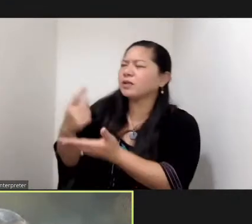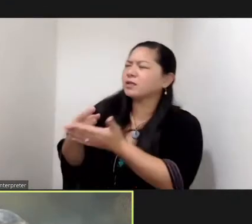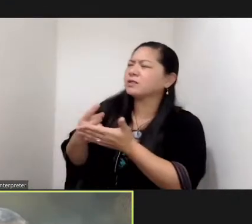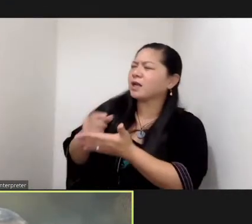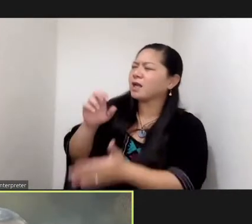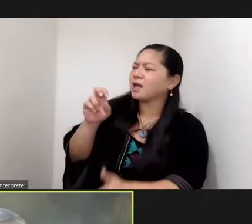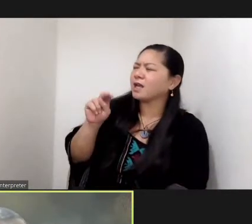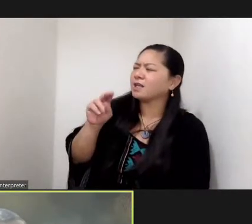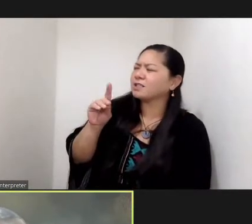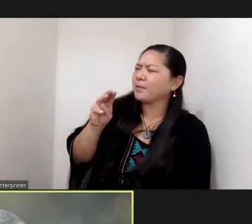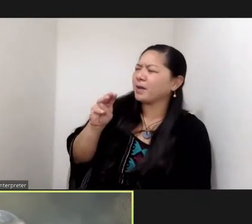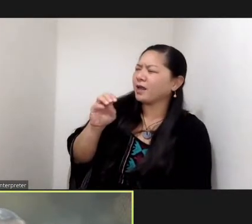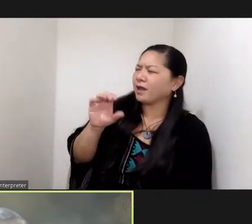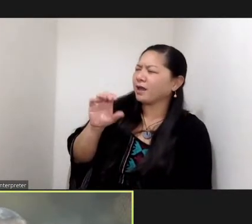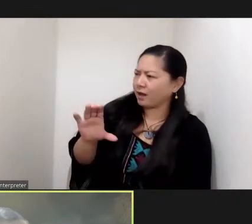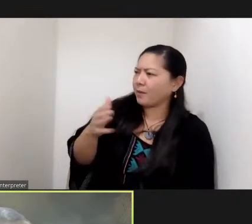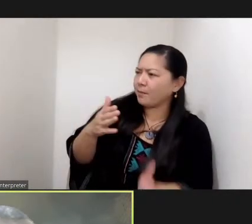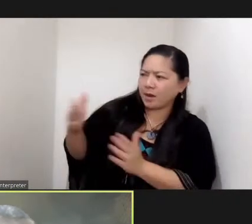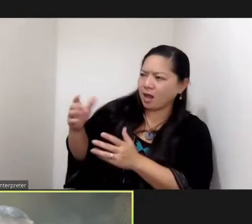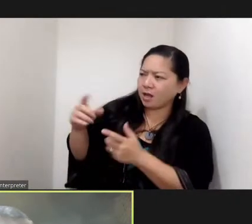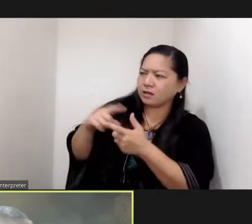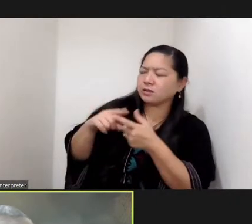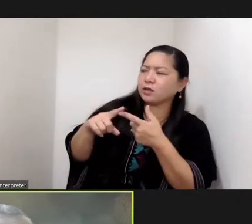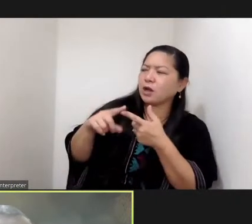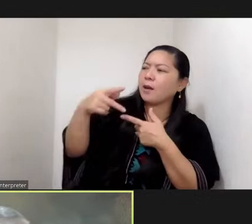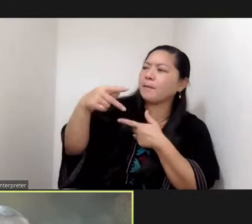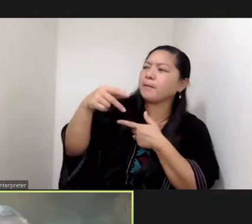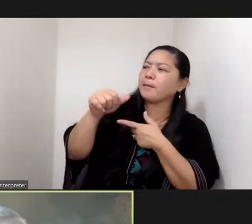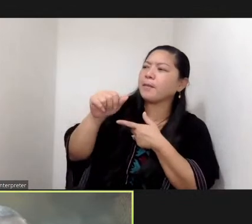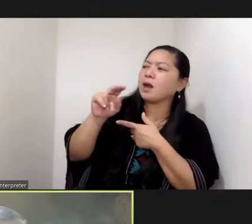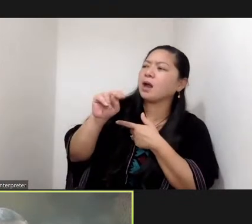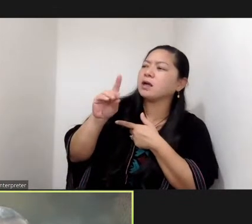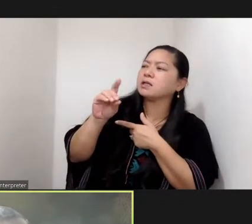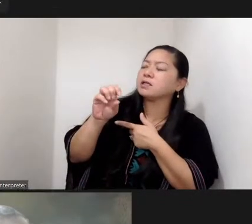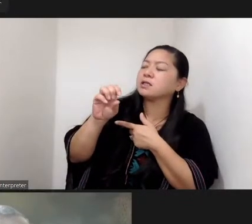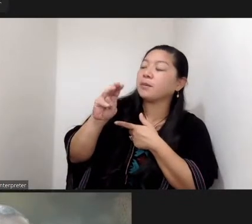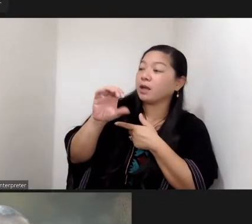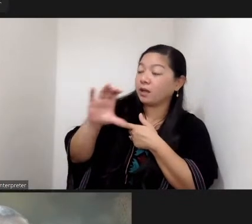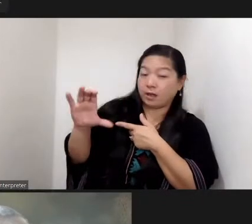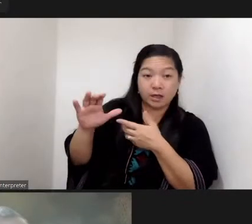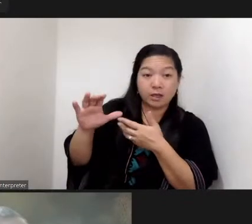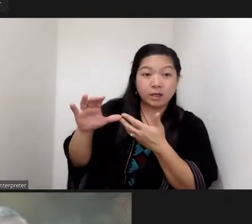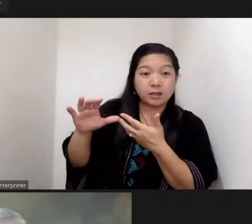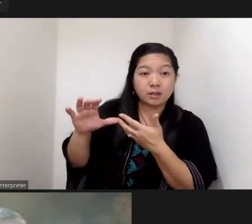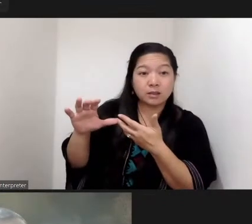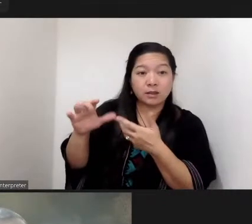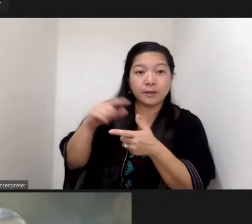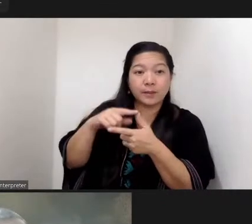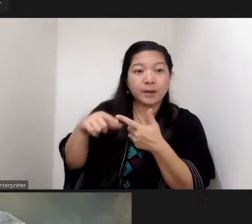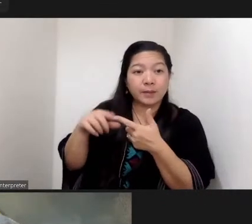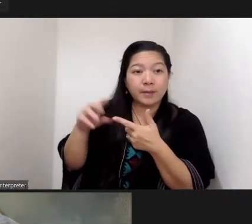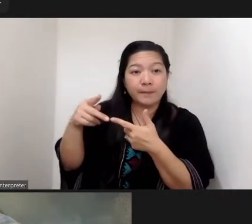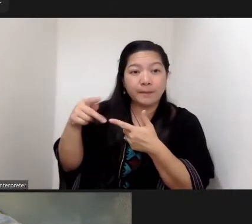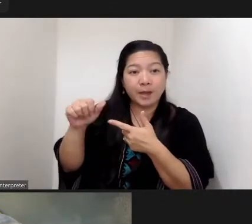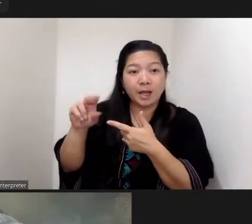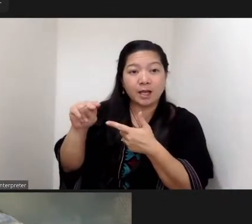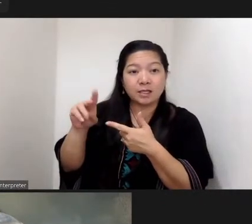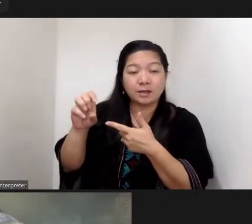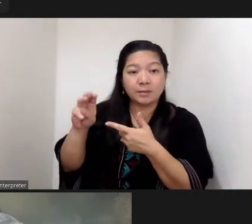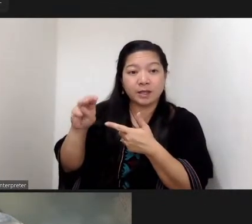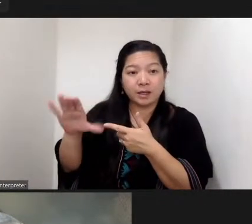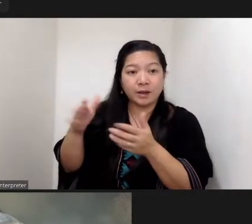I don't think there's an endemic plan anywhere for a disease that is endemic. You need to read then, Doctor, you need to